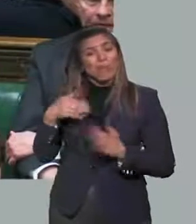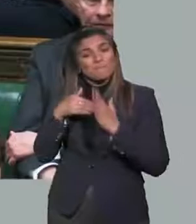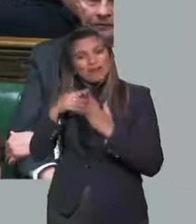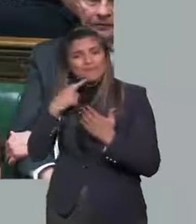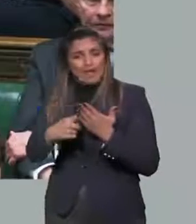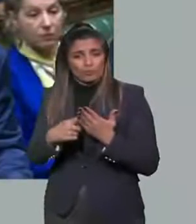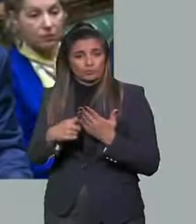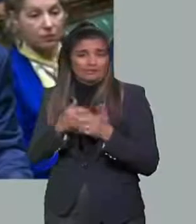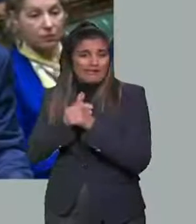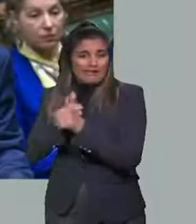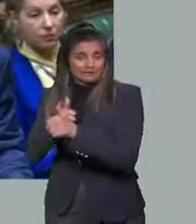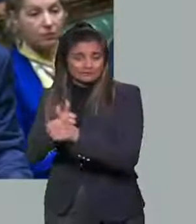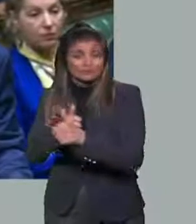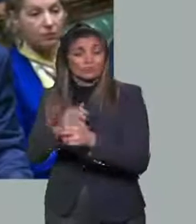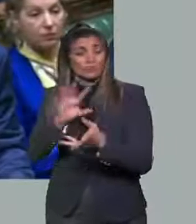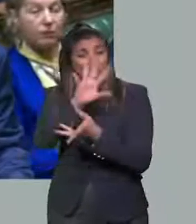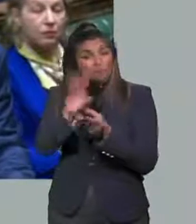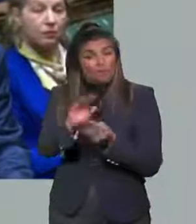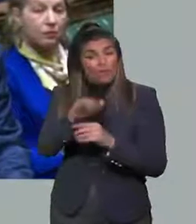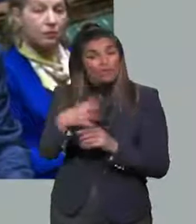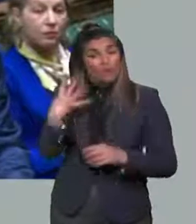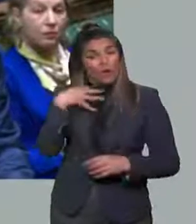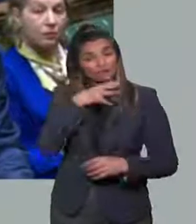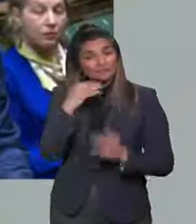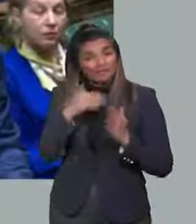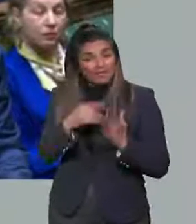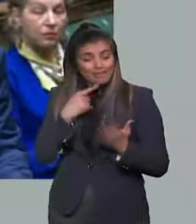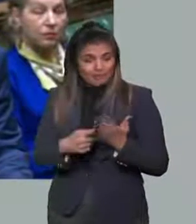million. But that will also support those countries in the